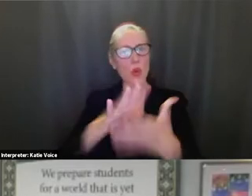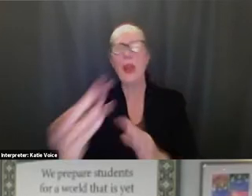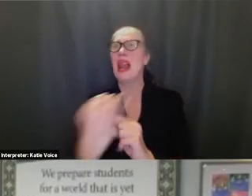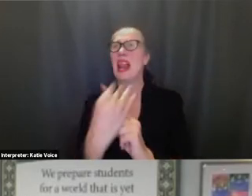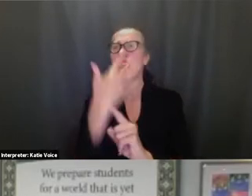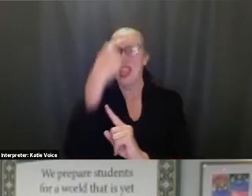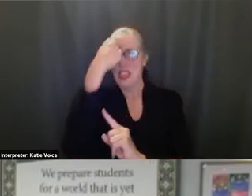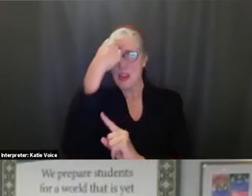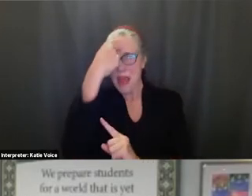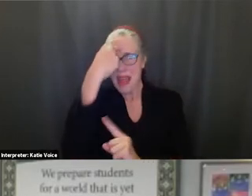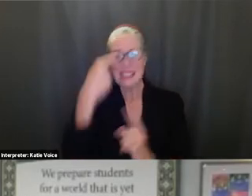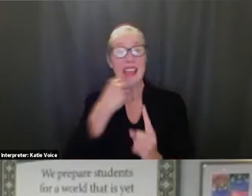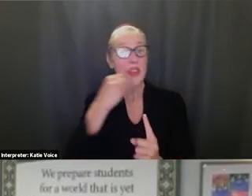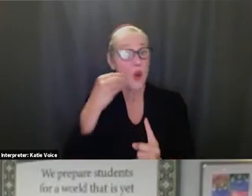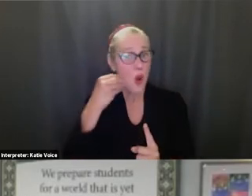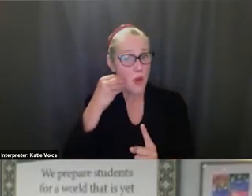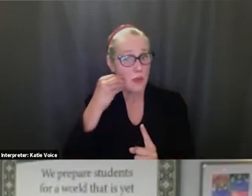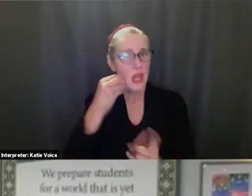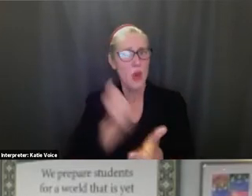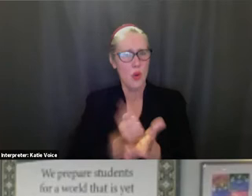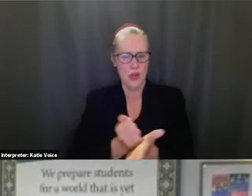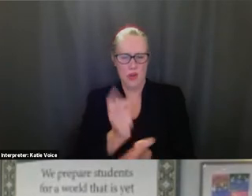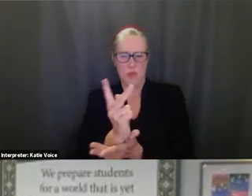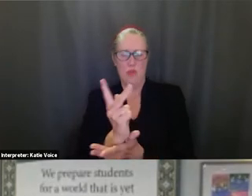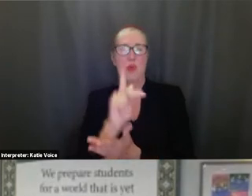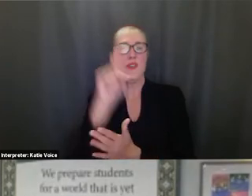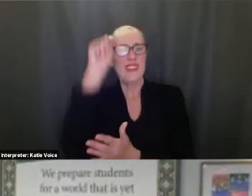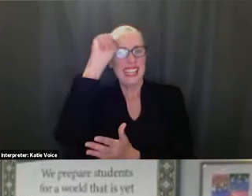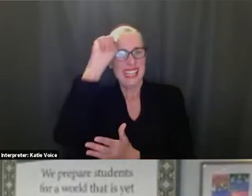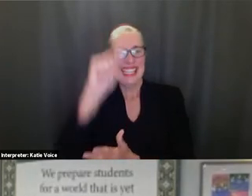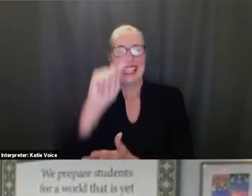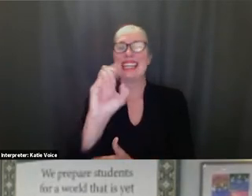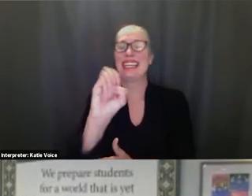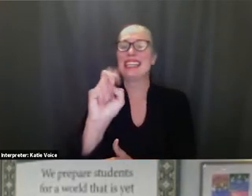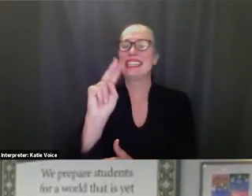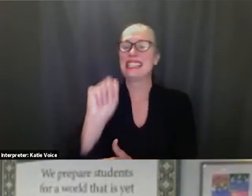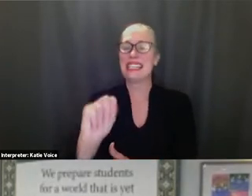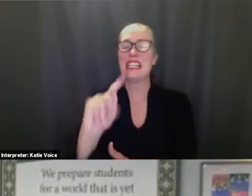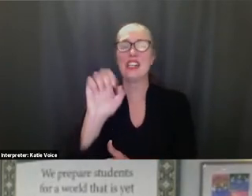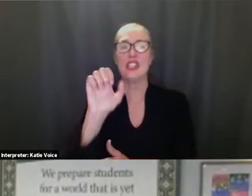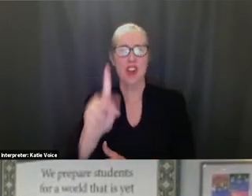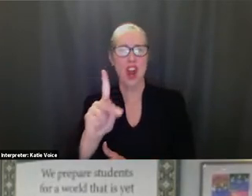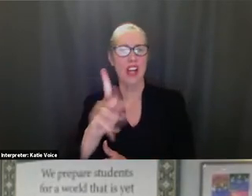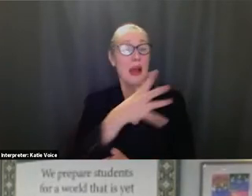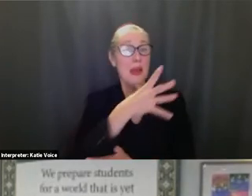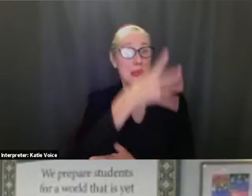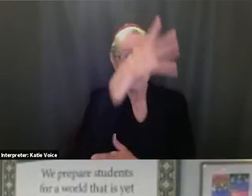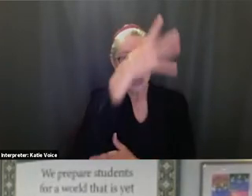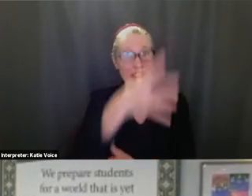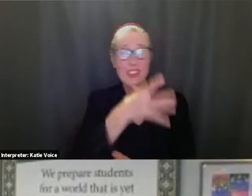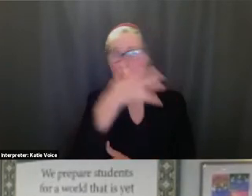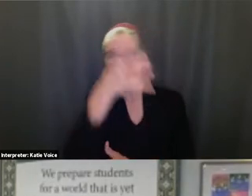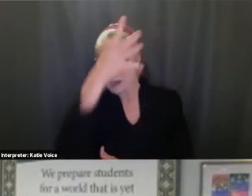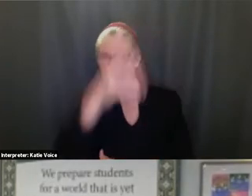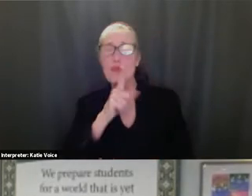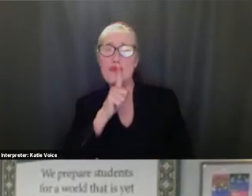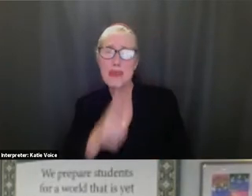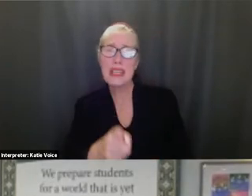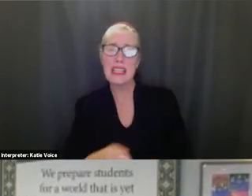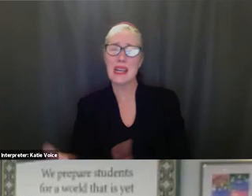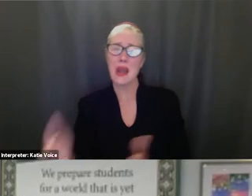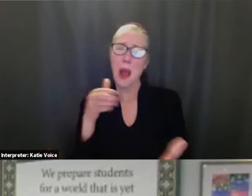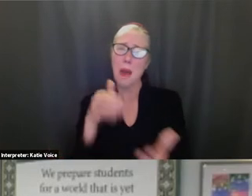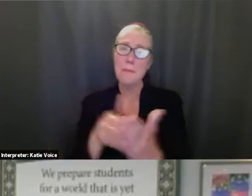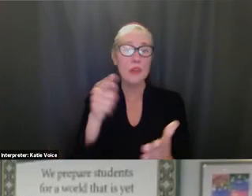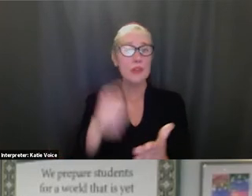their homes when you approve teen talk hundreds of parents grandparents and concerned citizens were loudly opposed to teen talk but you